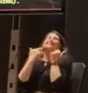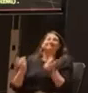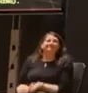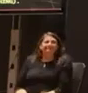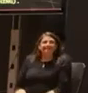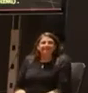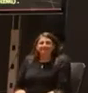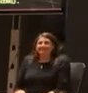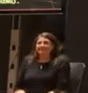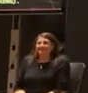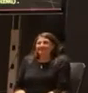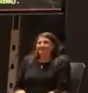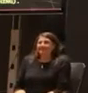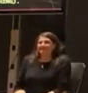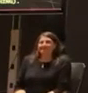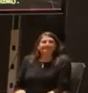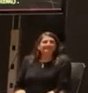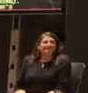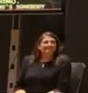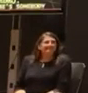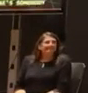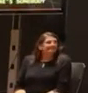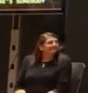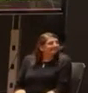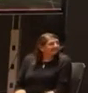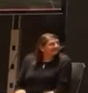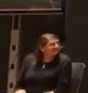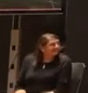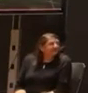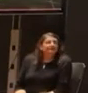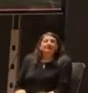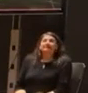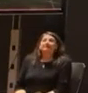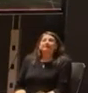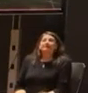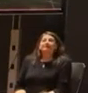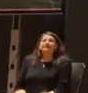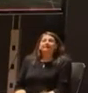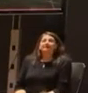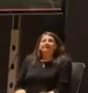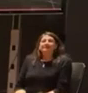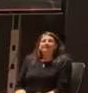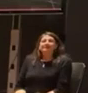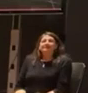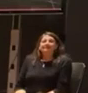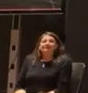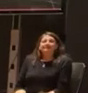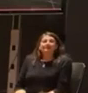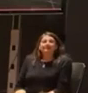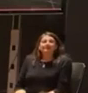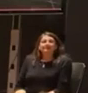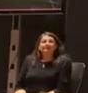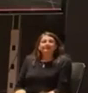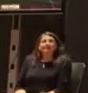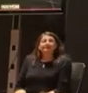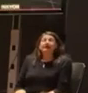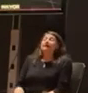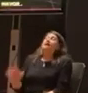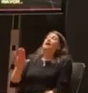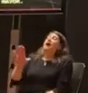There's the question right there. So what did the mayor, am I up?